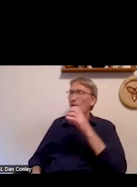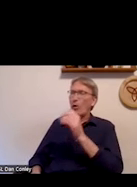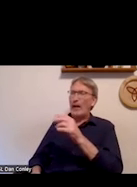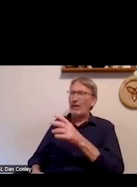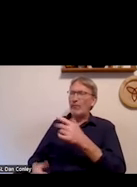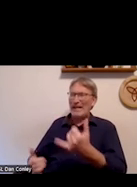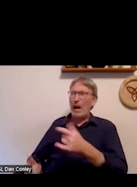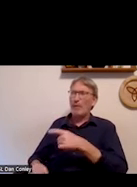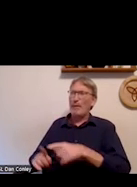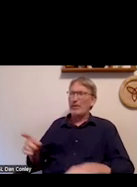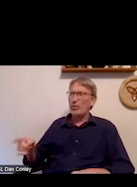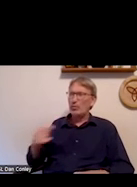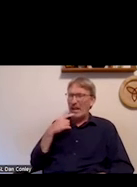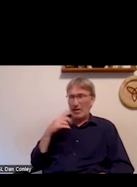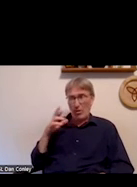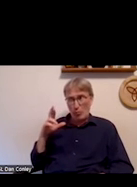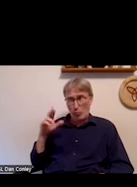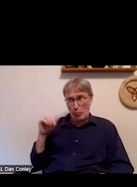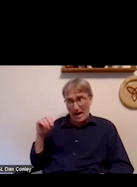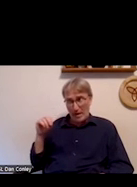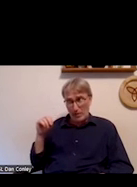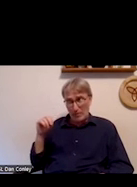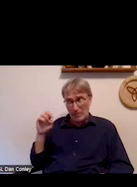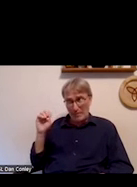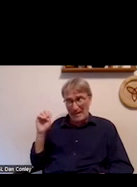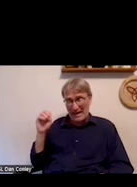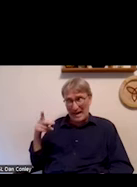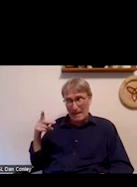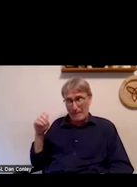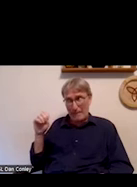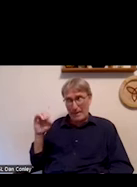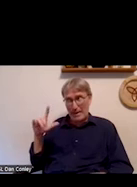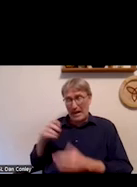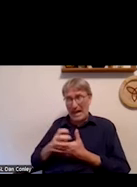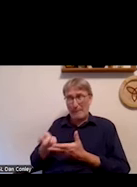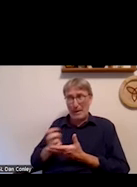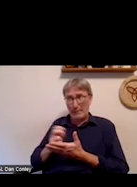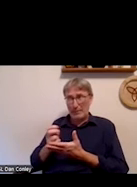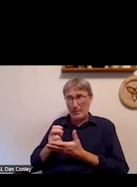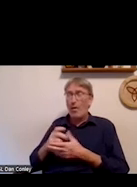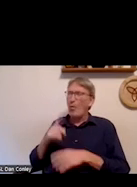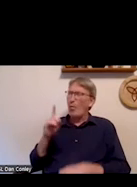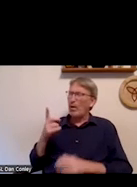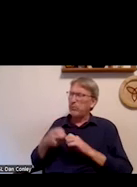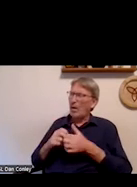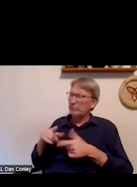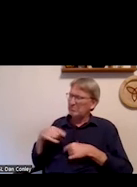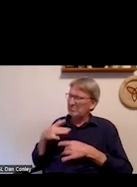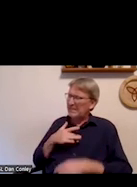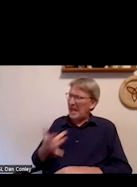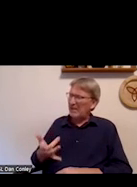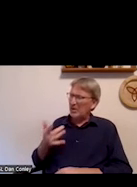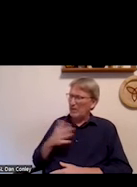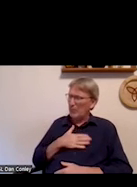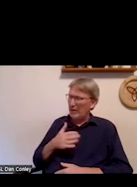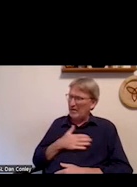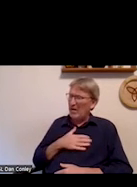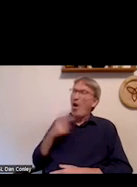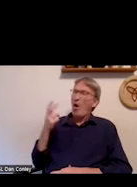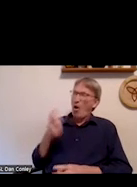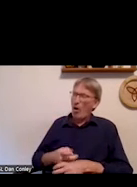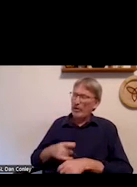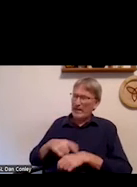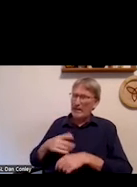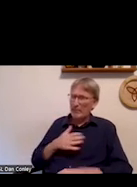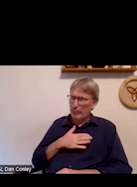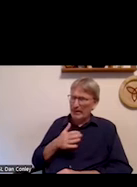that he has a rare epilepsy, that one of his normal problems that he has is breathing, and that he's been having a hard time with the